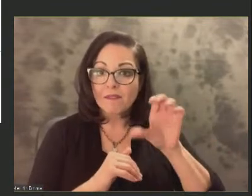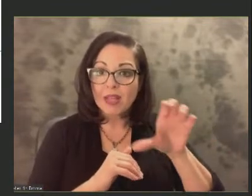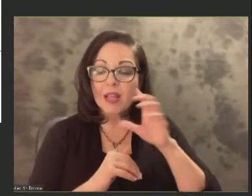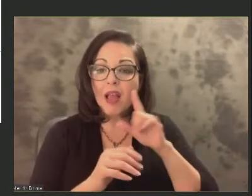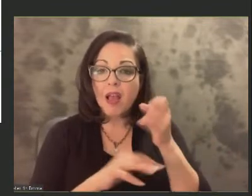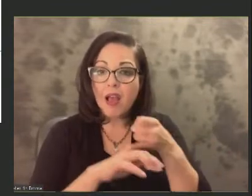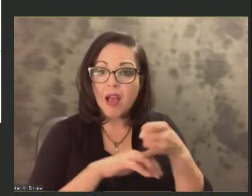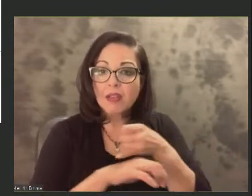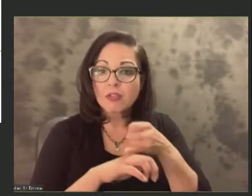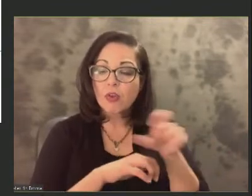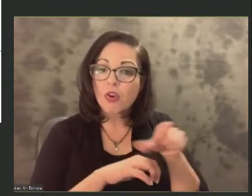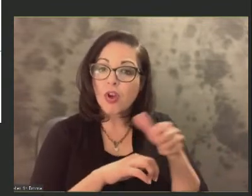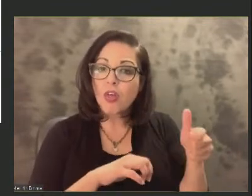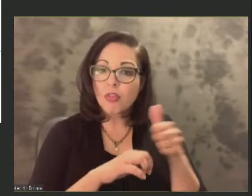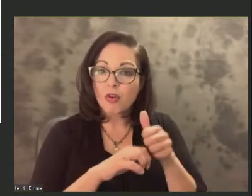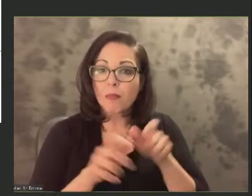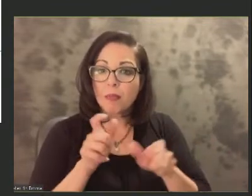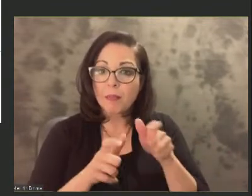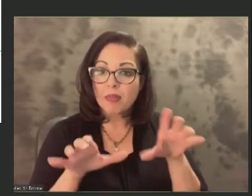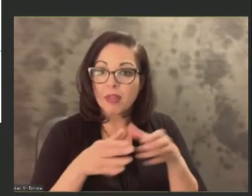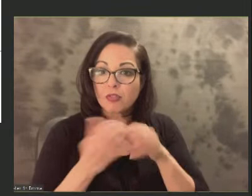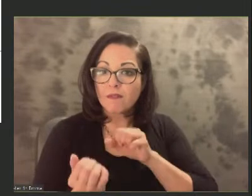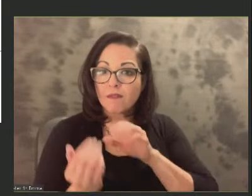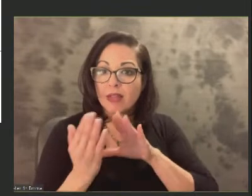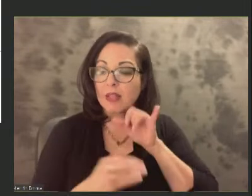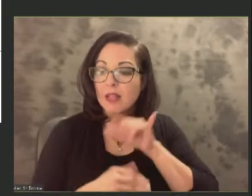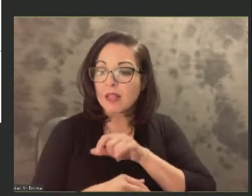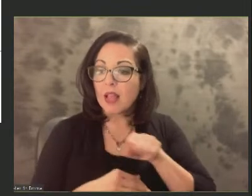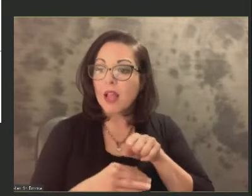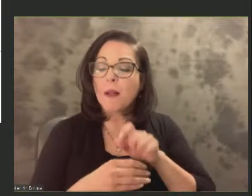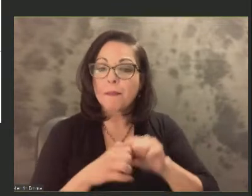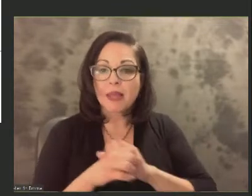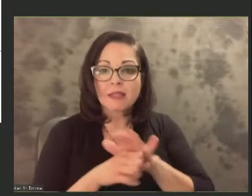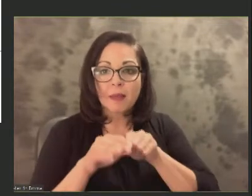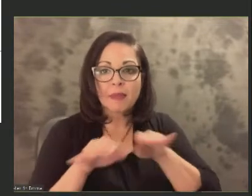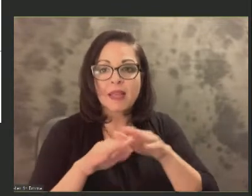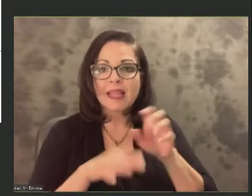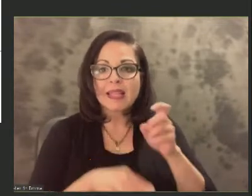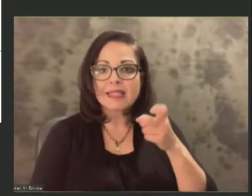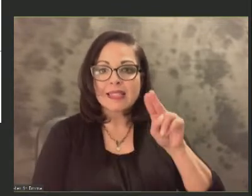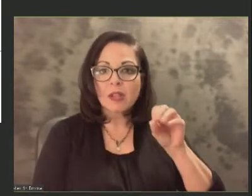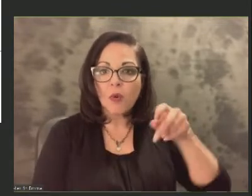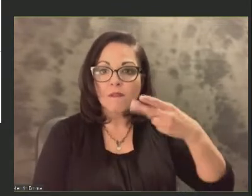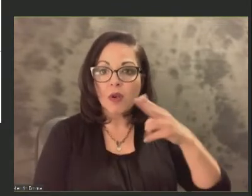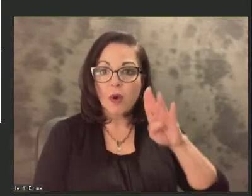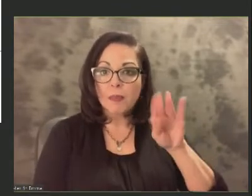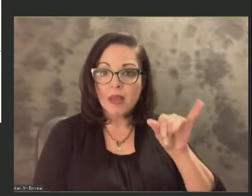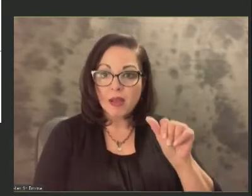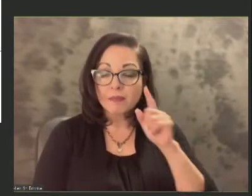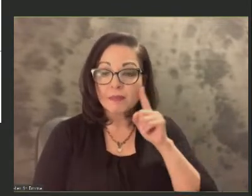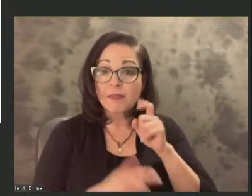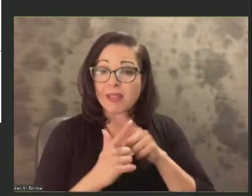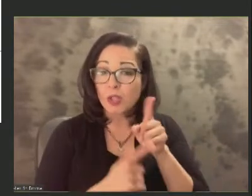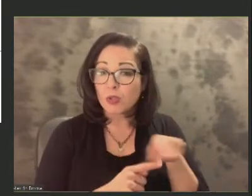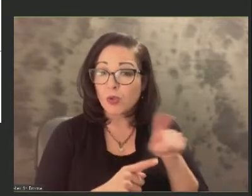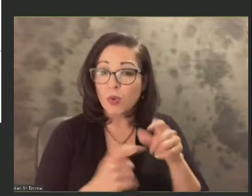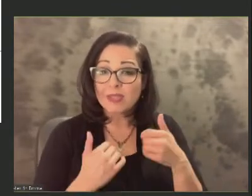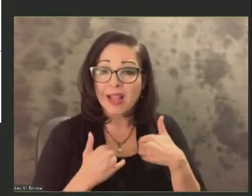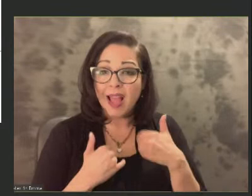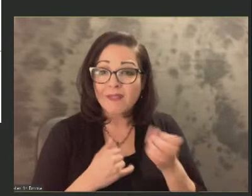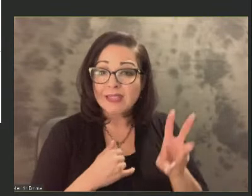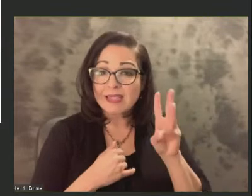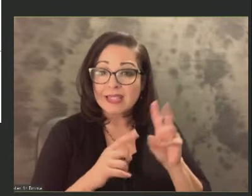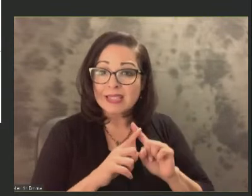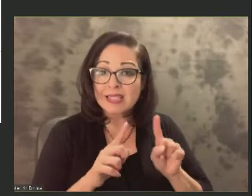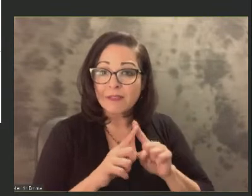other populations facing pandemic-fueled discrimination and xenophobia. So there are 6